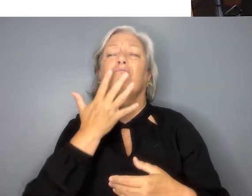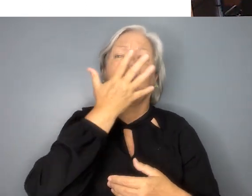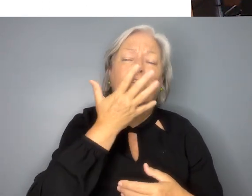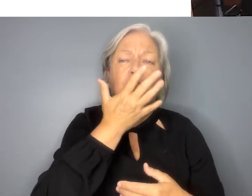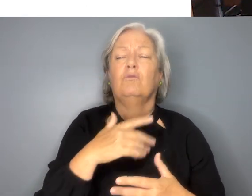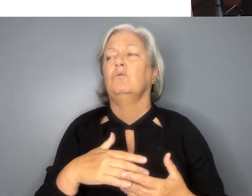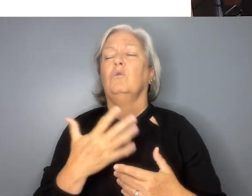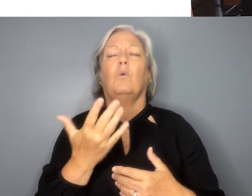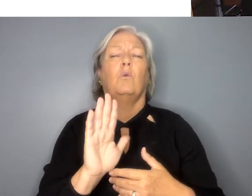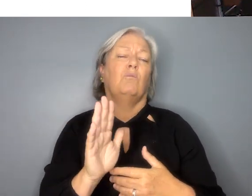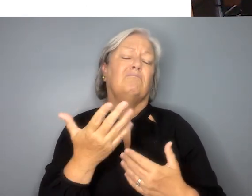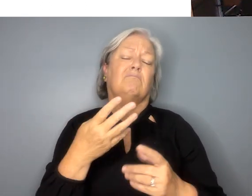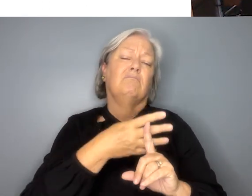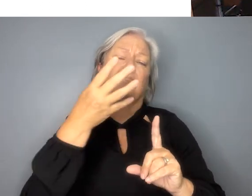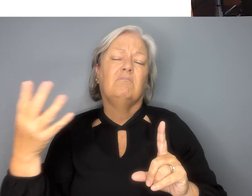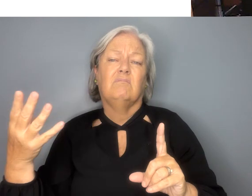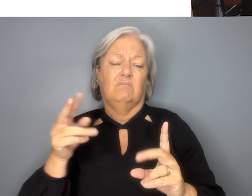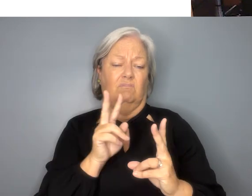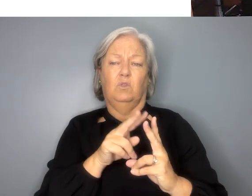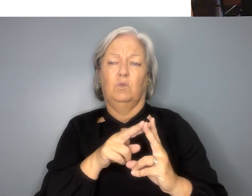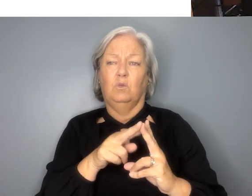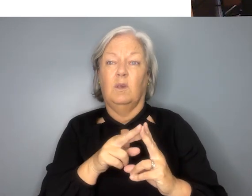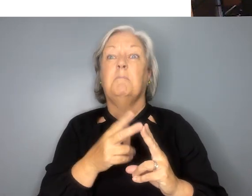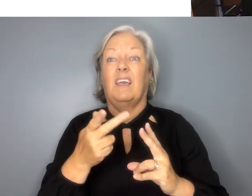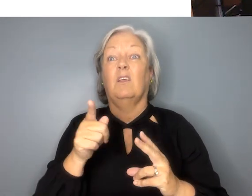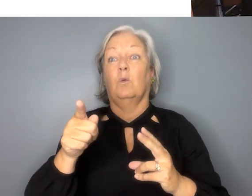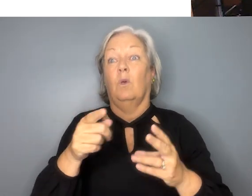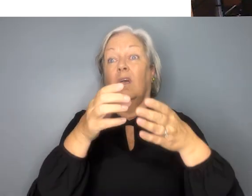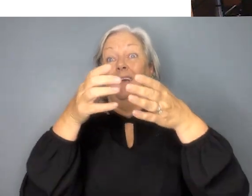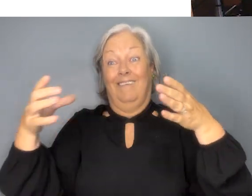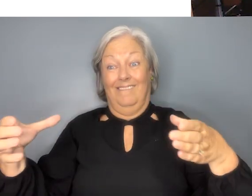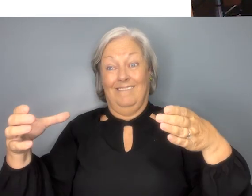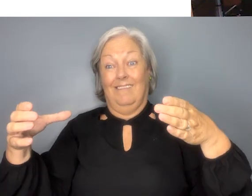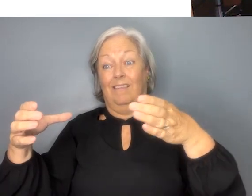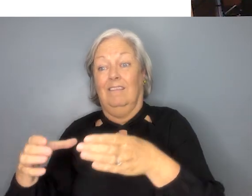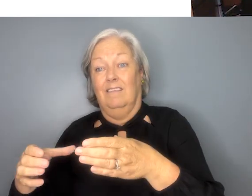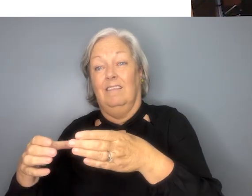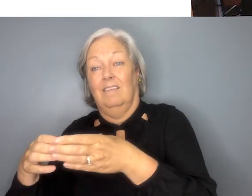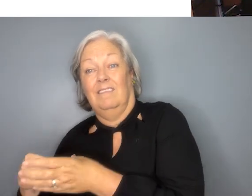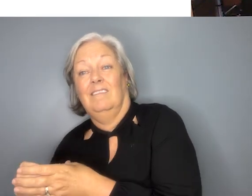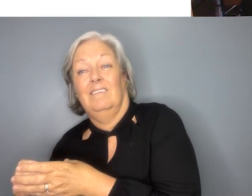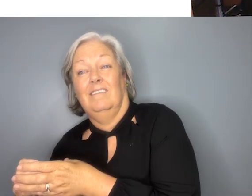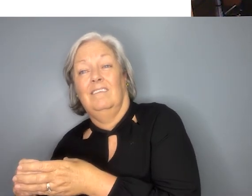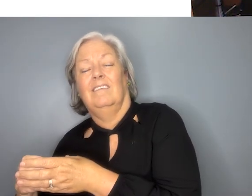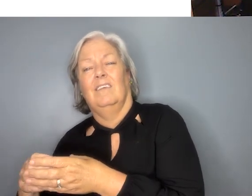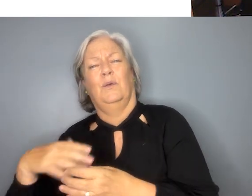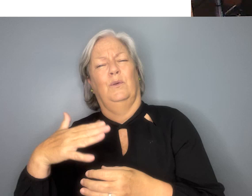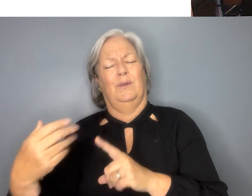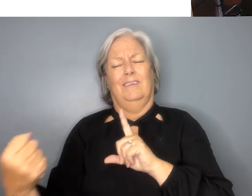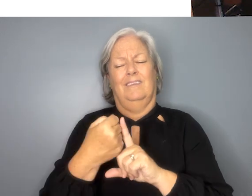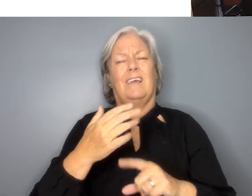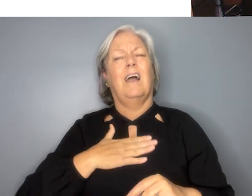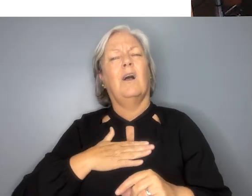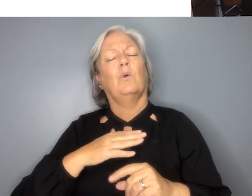disability, Indigenous, and LGBTIQ plus or many spirits, you're actually a minority within a minority within a minority. And that plays a huge part